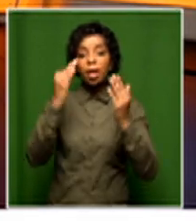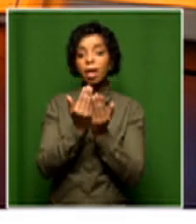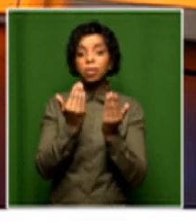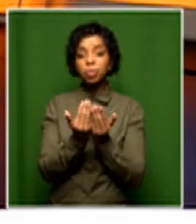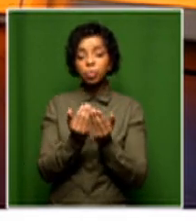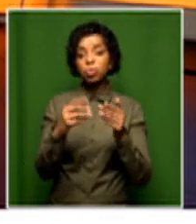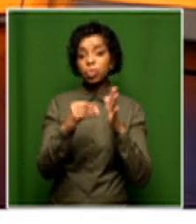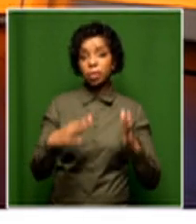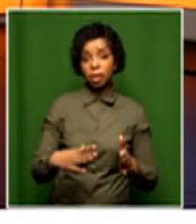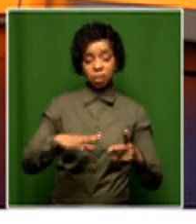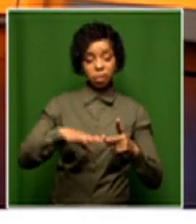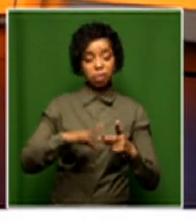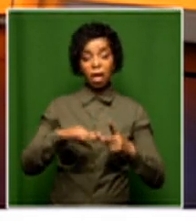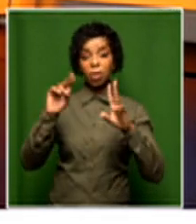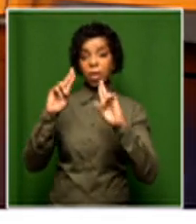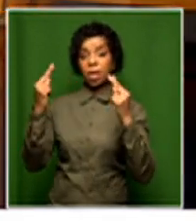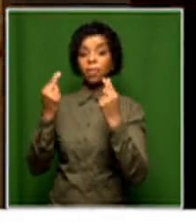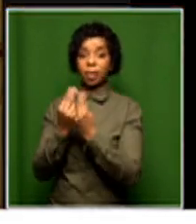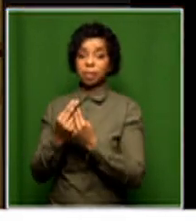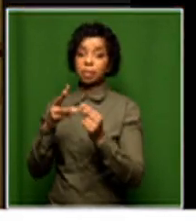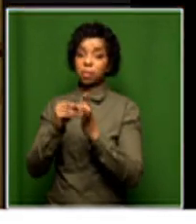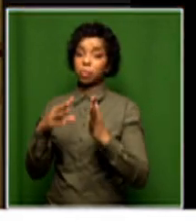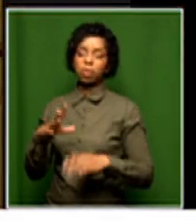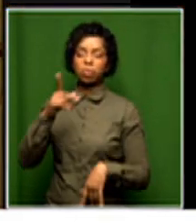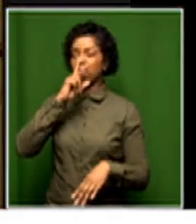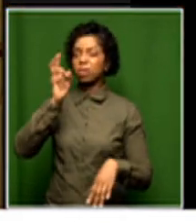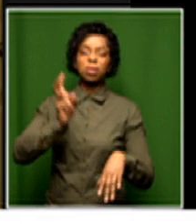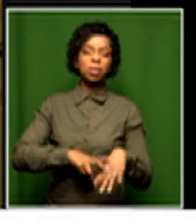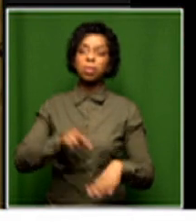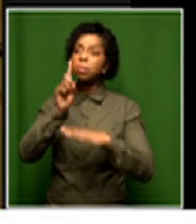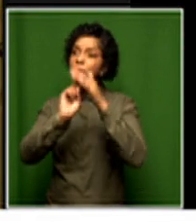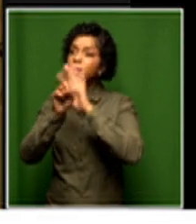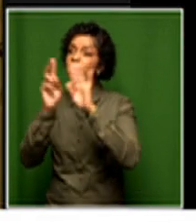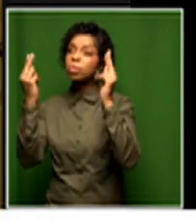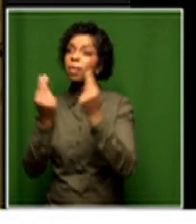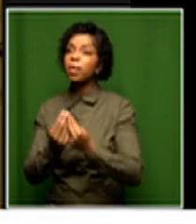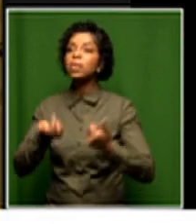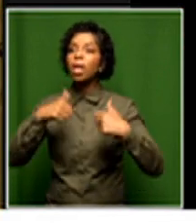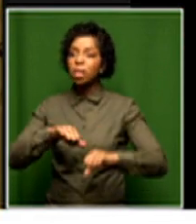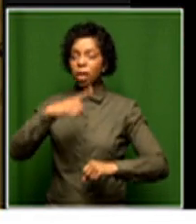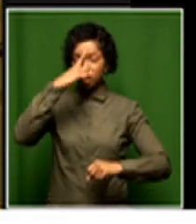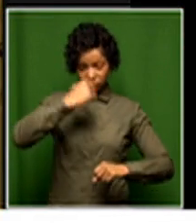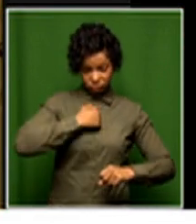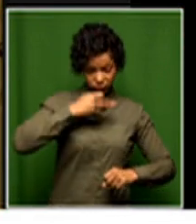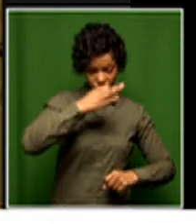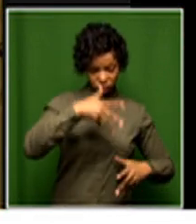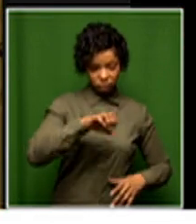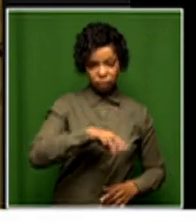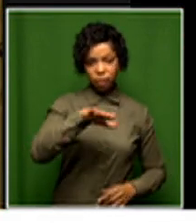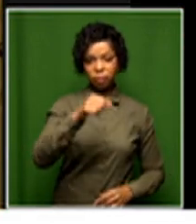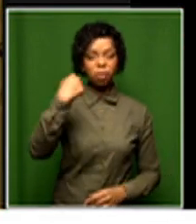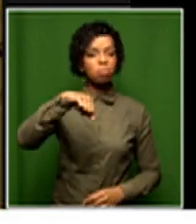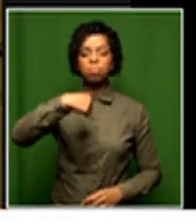university students, but you don't necessarily have to be a student in order to think about your future in South Africa. So we really are looking for people who